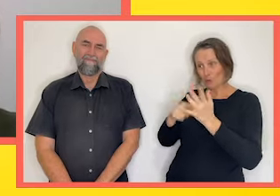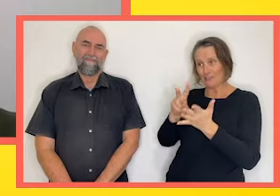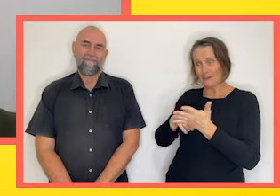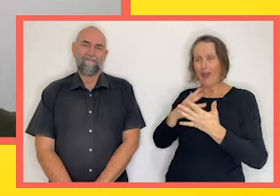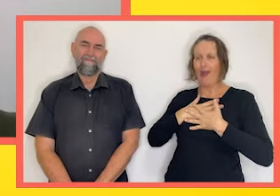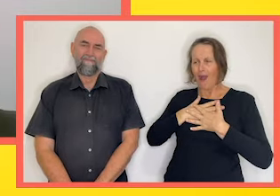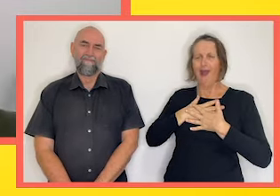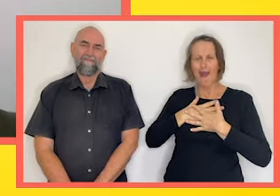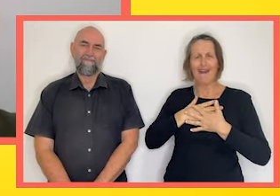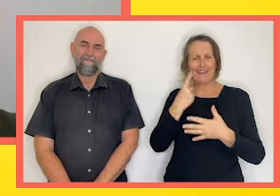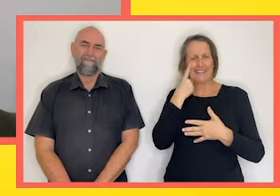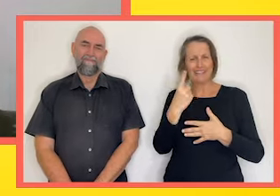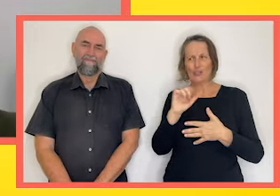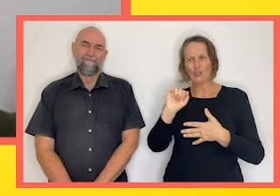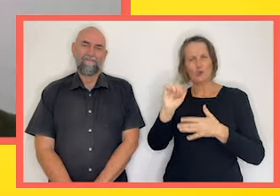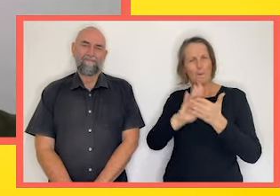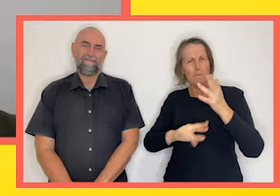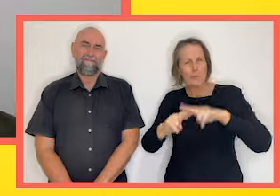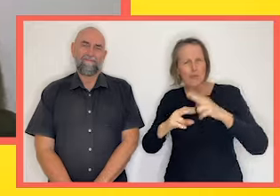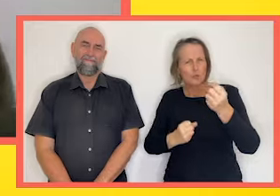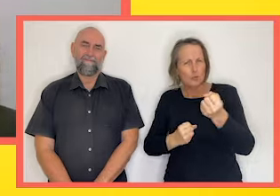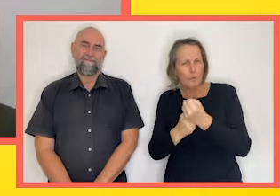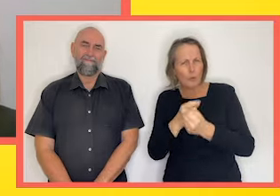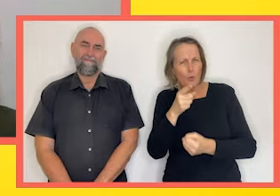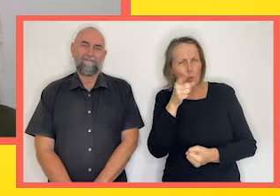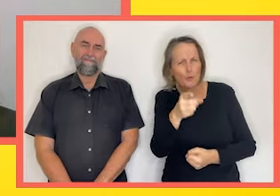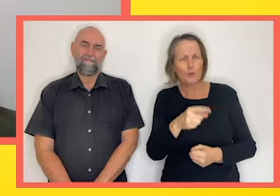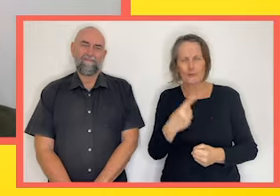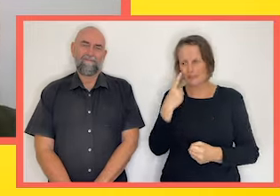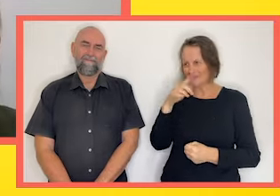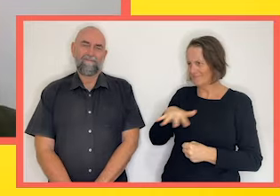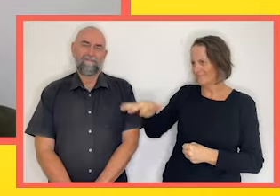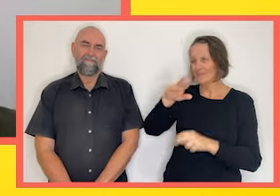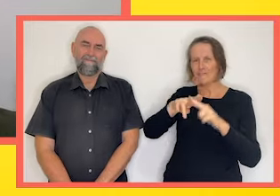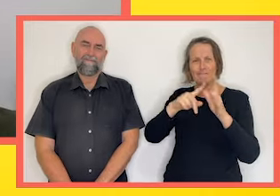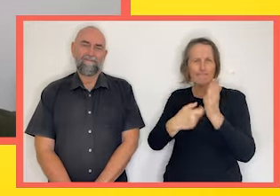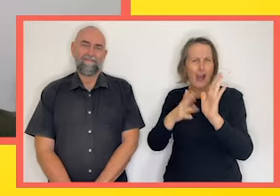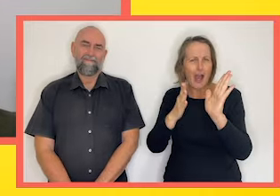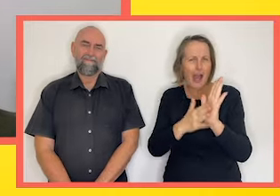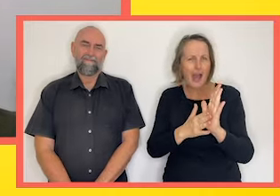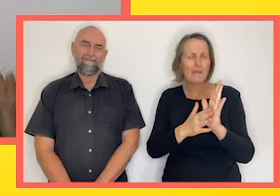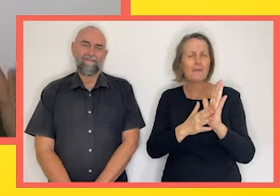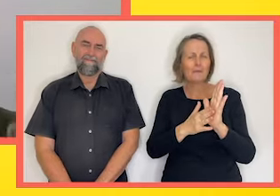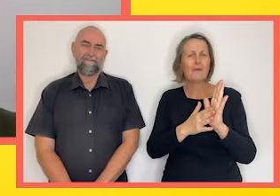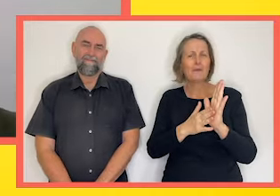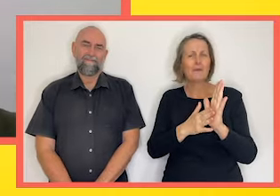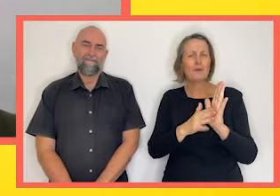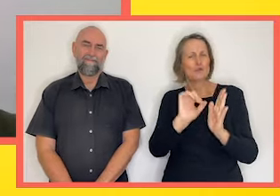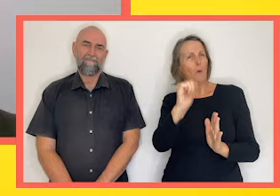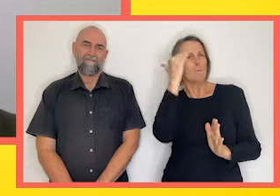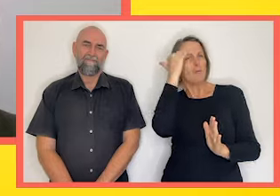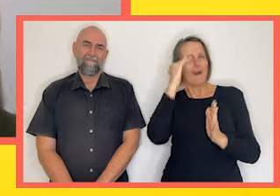so inspiring to see how supportive your parents are, to see your farm, to see you get in, like the mindset